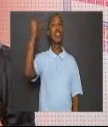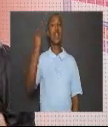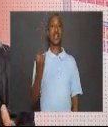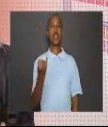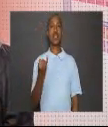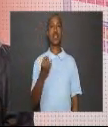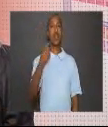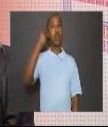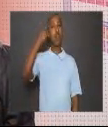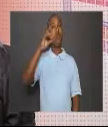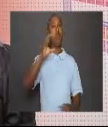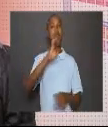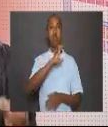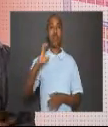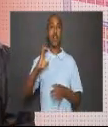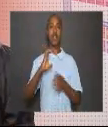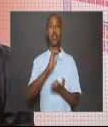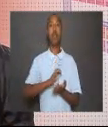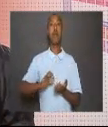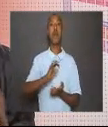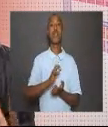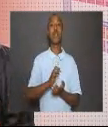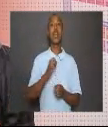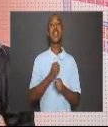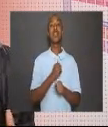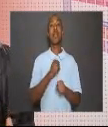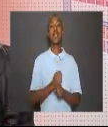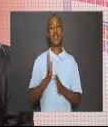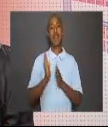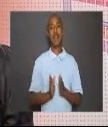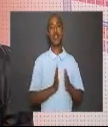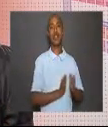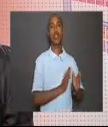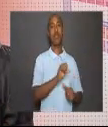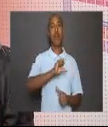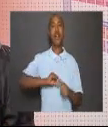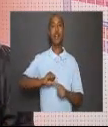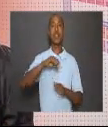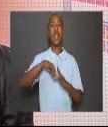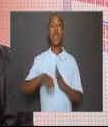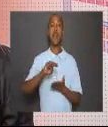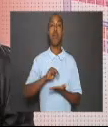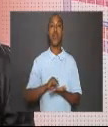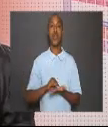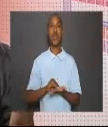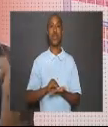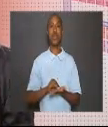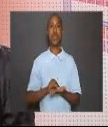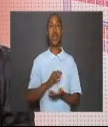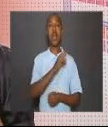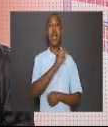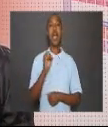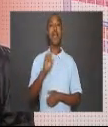for covalent compounds displays the arrangement of atoms in a molecule